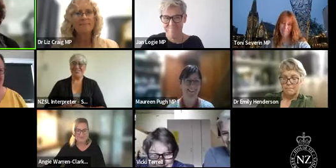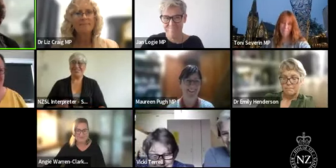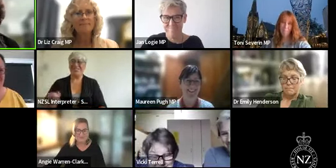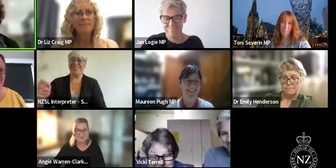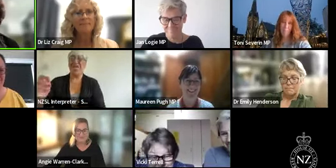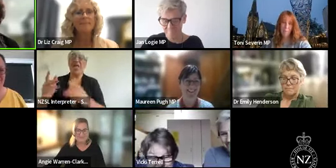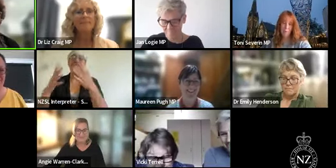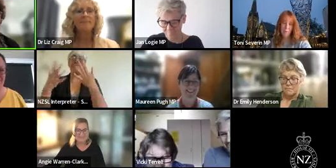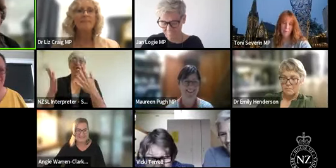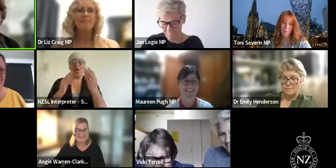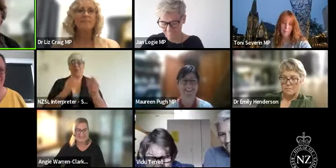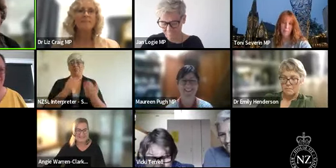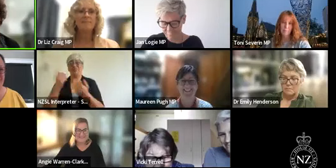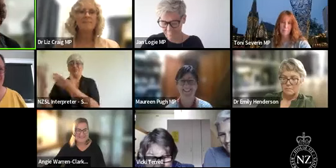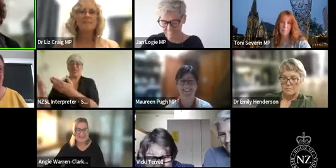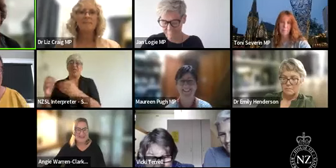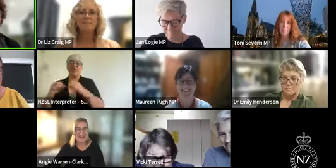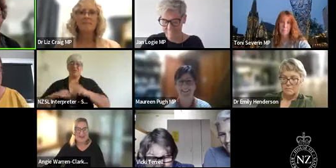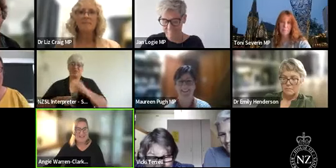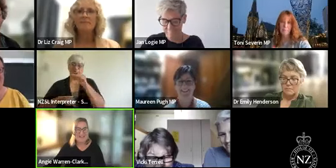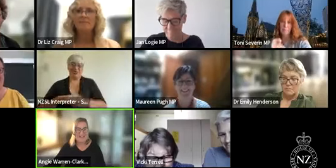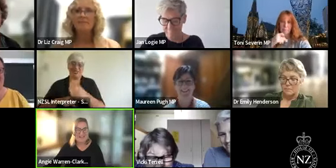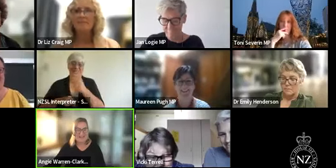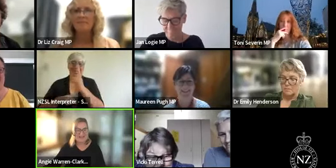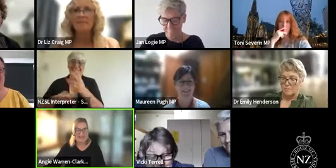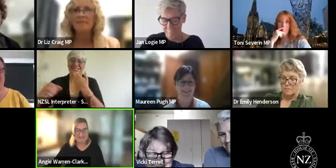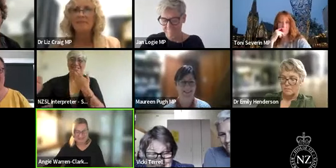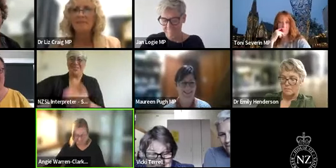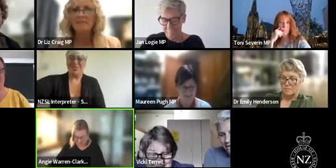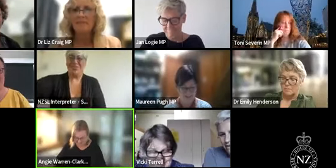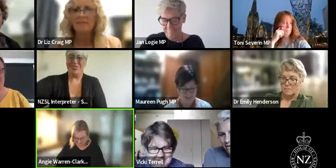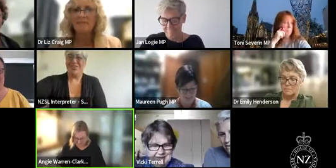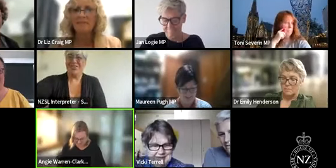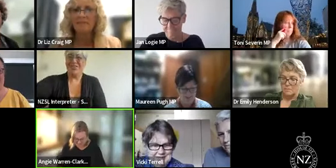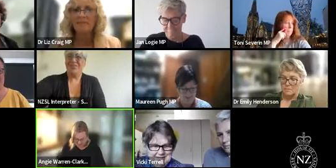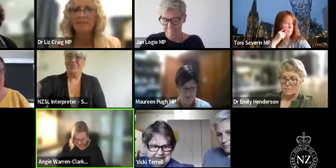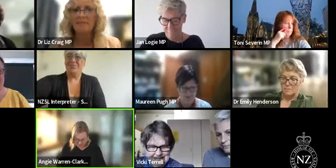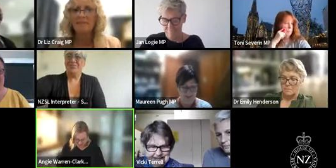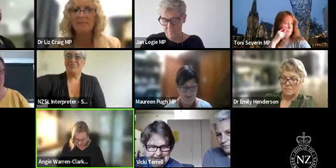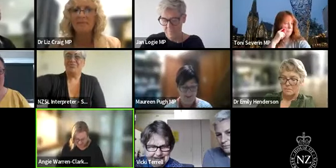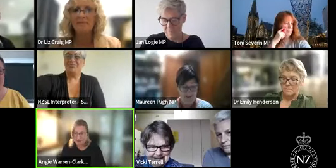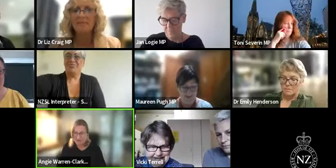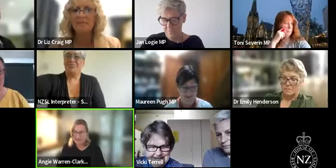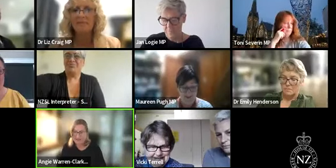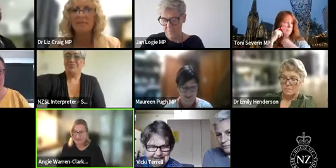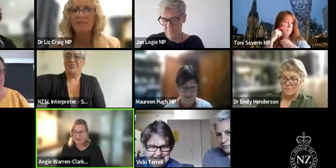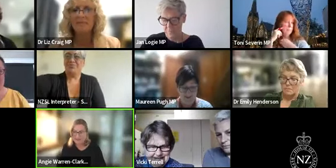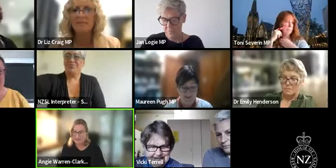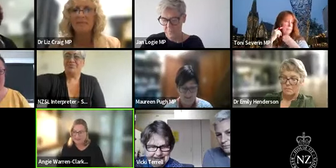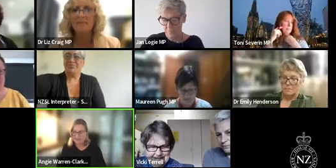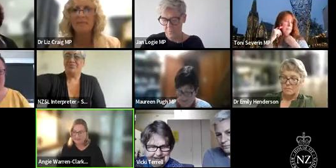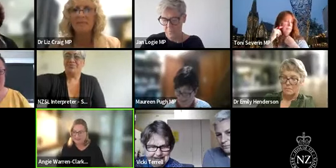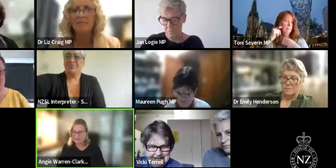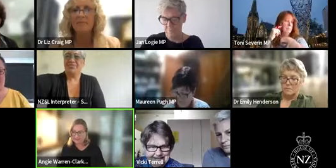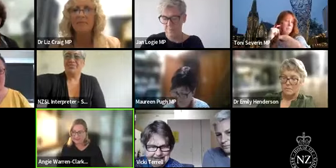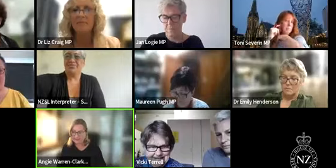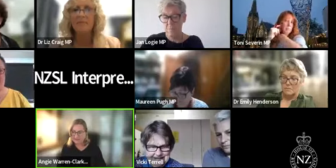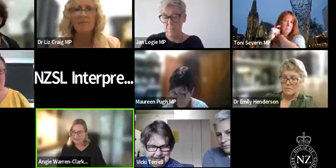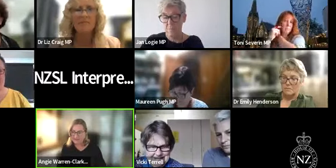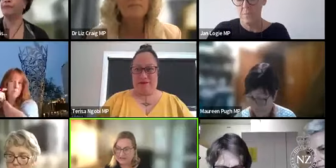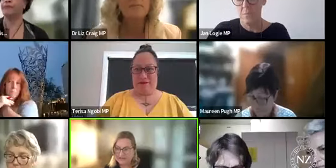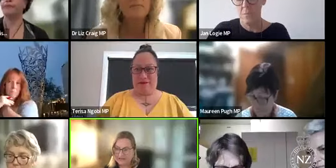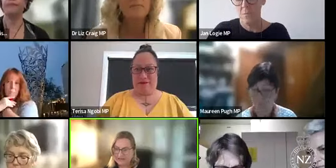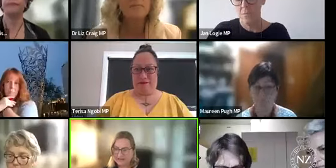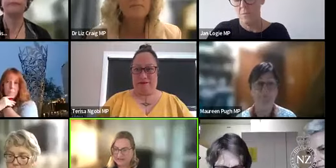And I'll hand it back to you, Madam Chair. Thank you, Anahila. Now, I have just